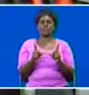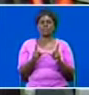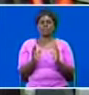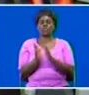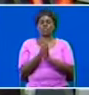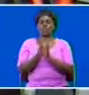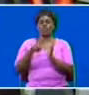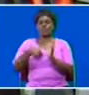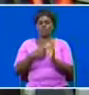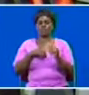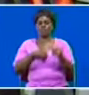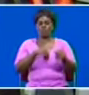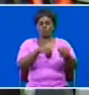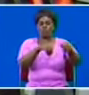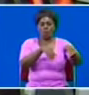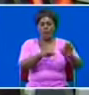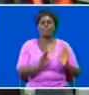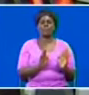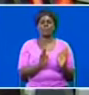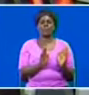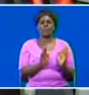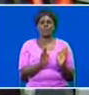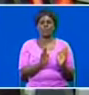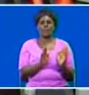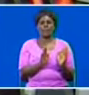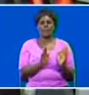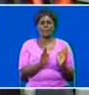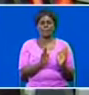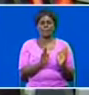that we'll continue to follow up for you. All right.